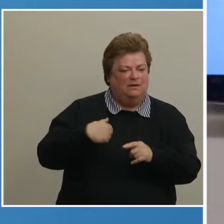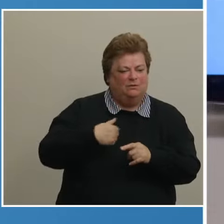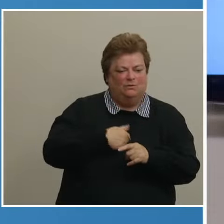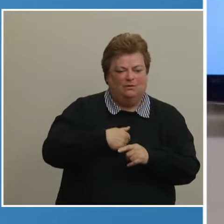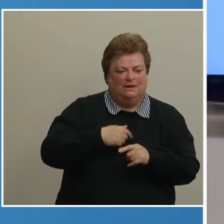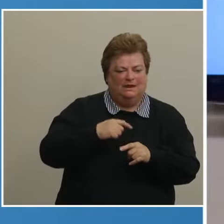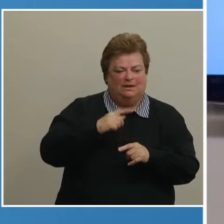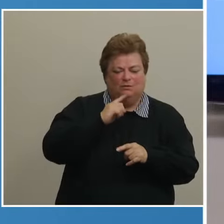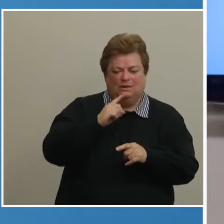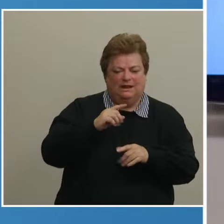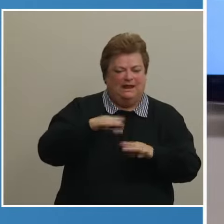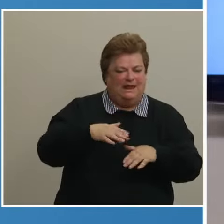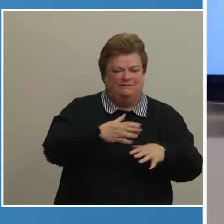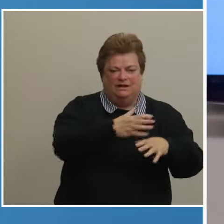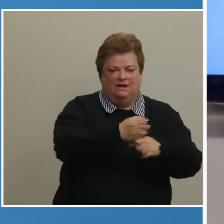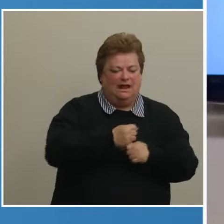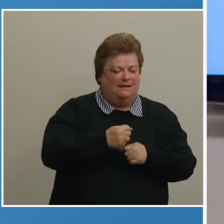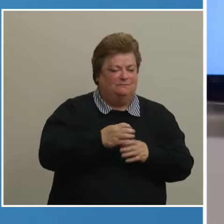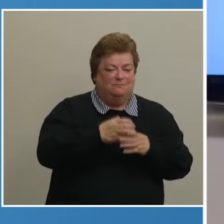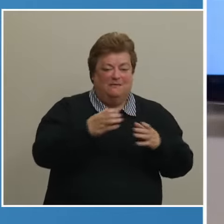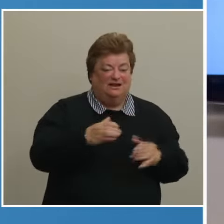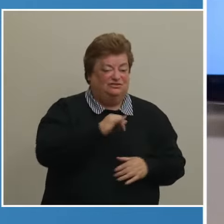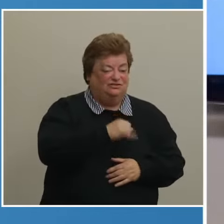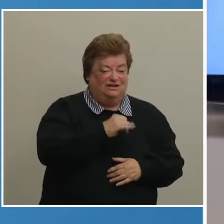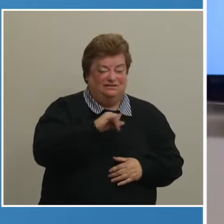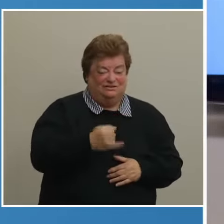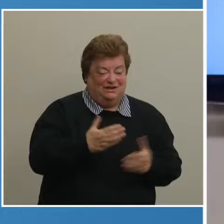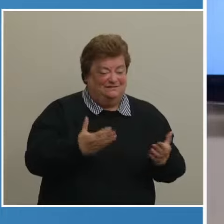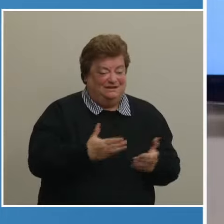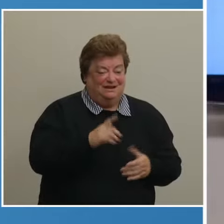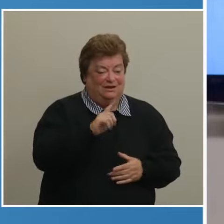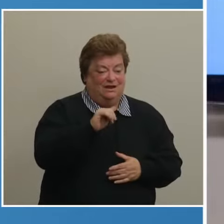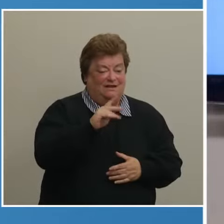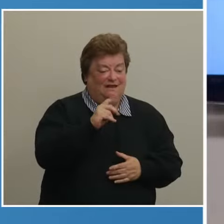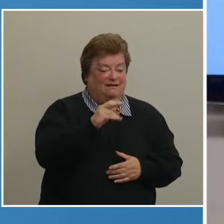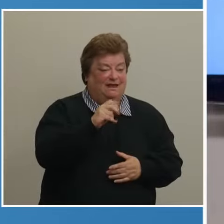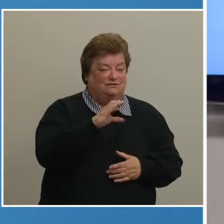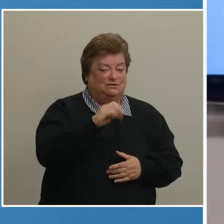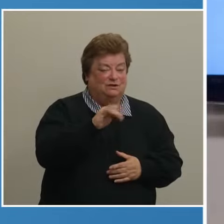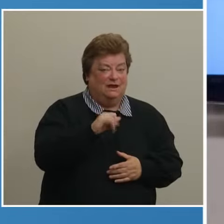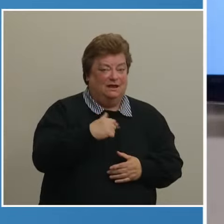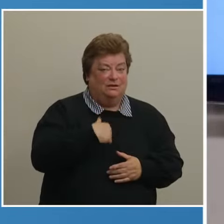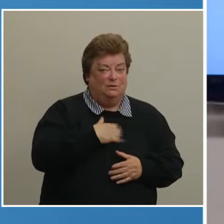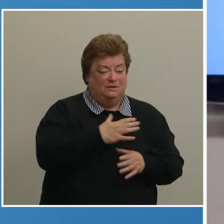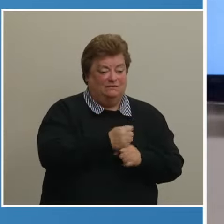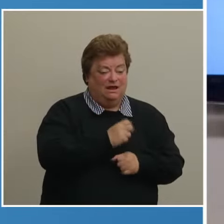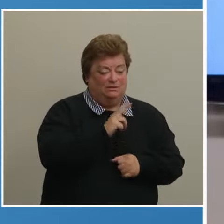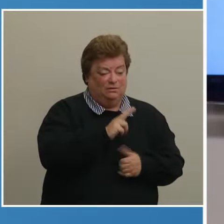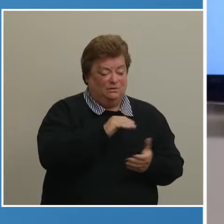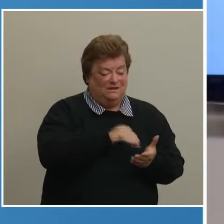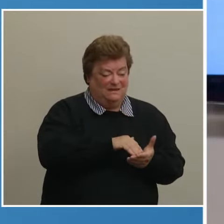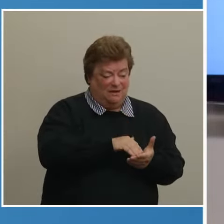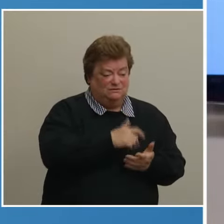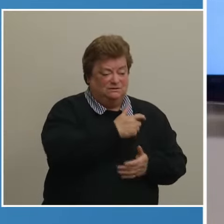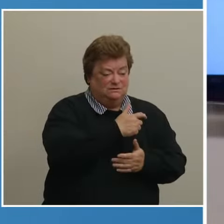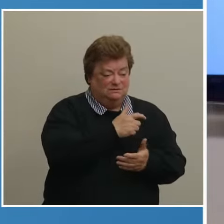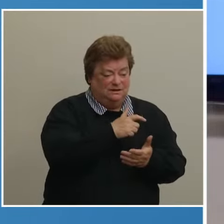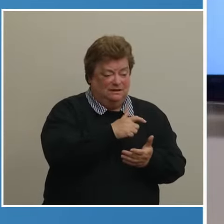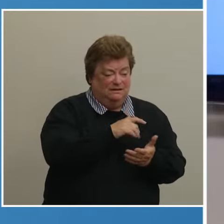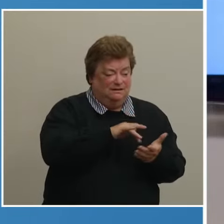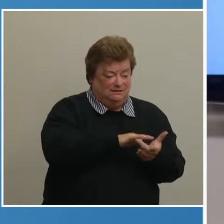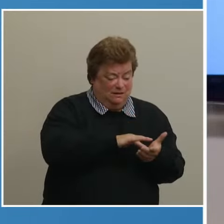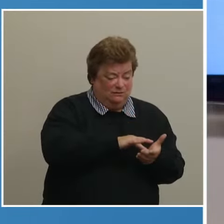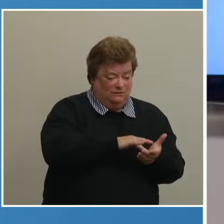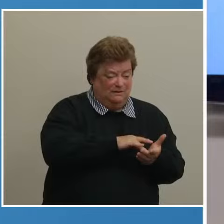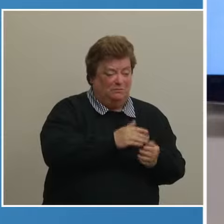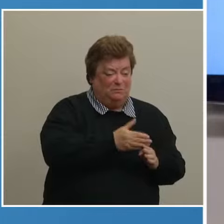that much Johnson & Johnson in Lancaster County. We received 3,000 doses previously, then